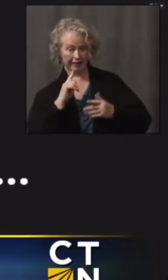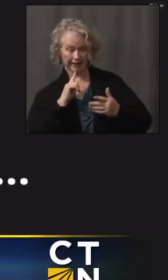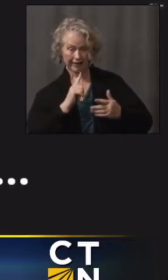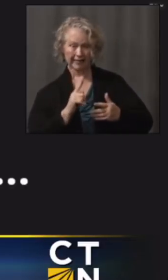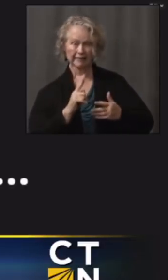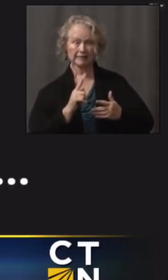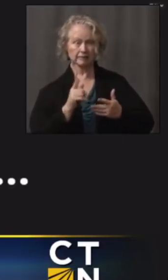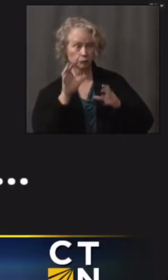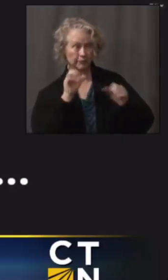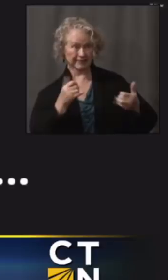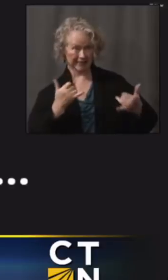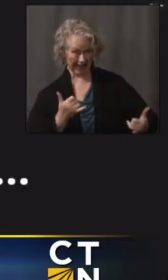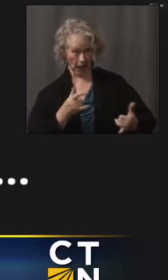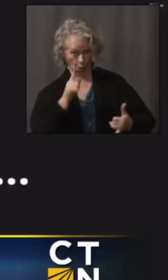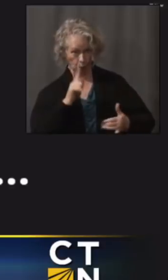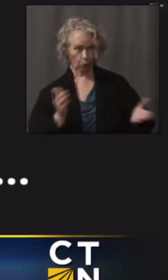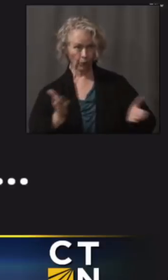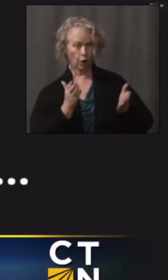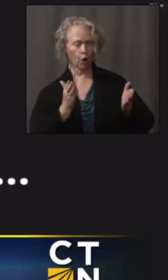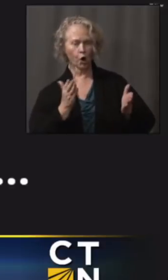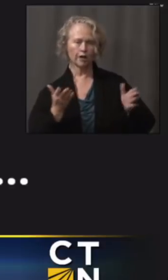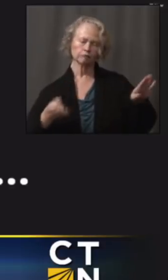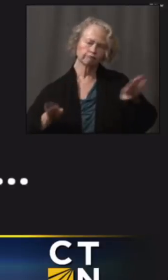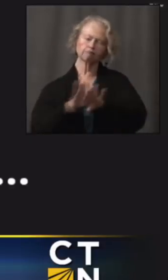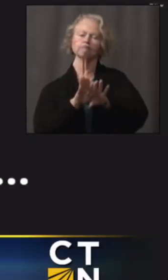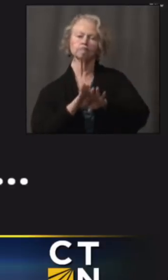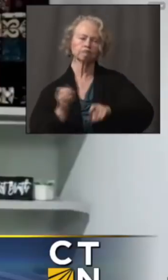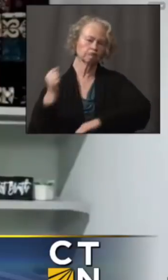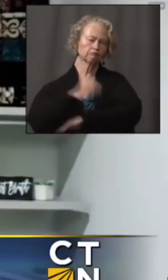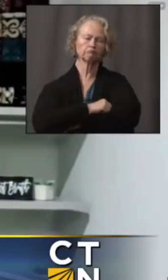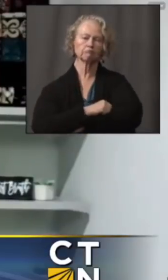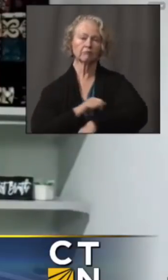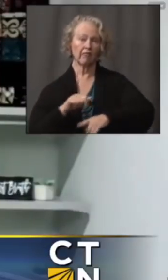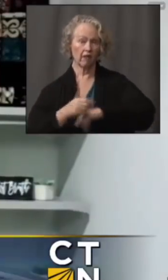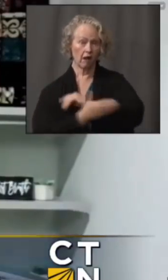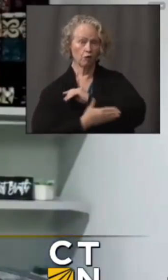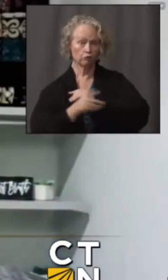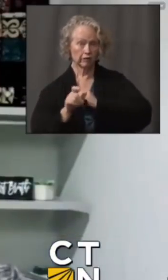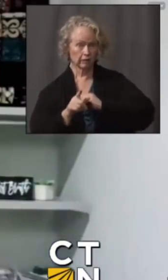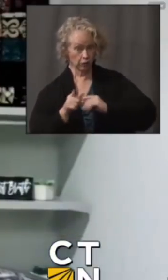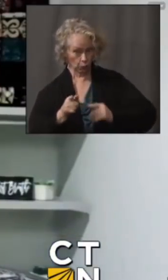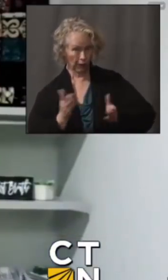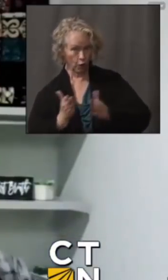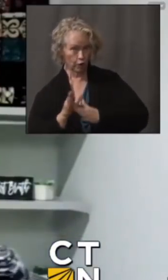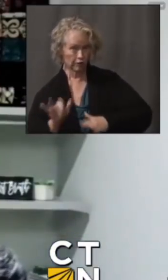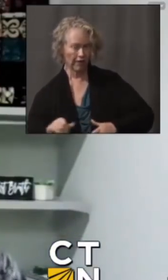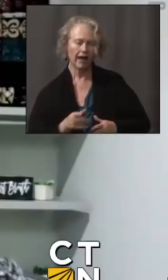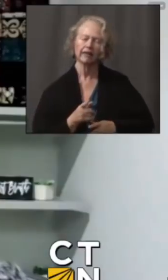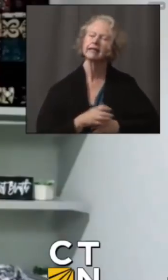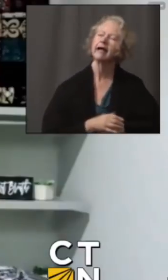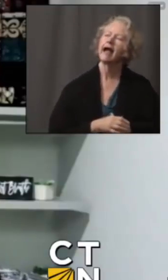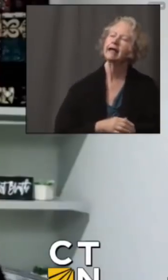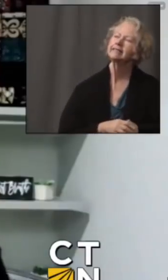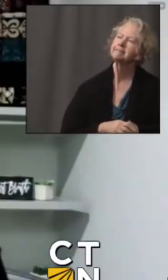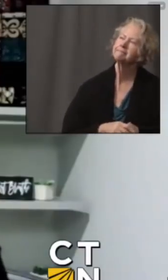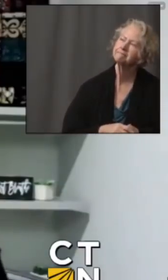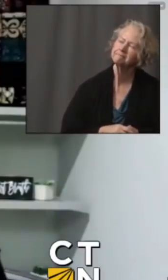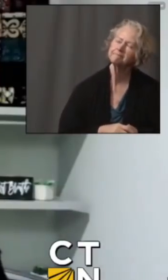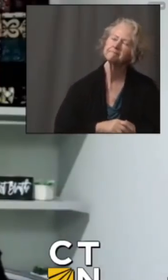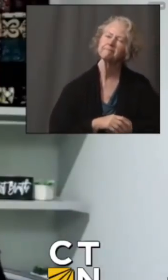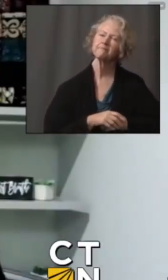actually takes office? Yeah, thank you for the question. You know, I think that